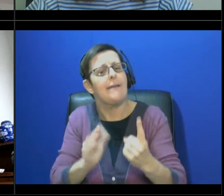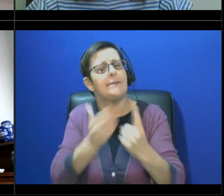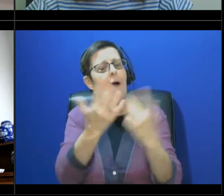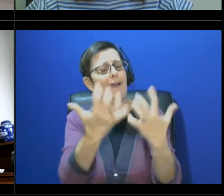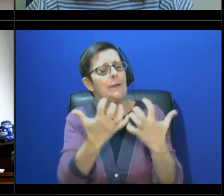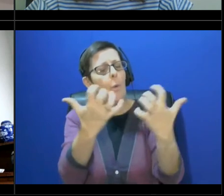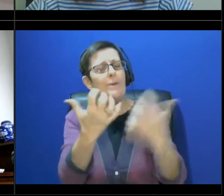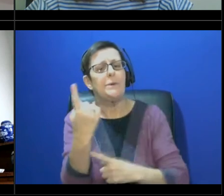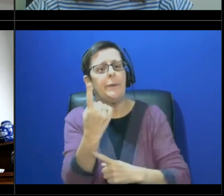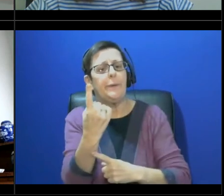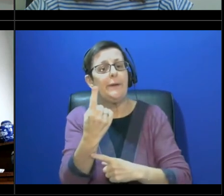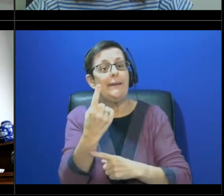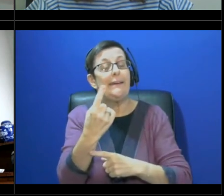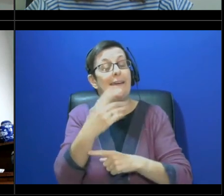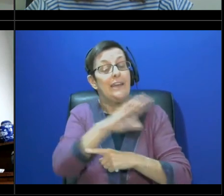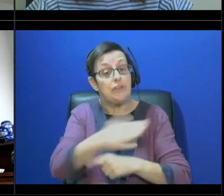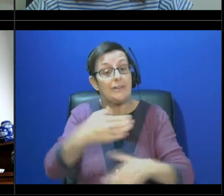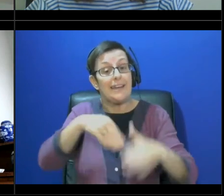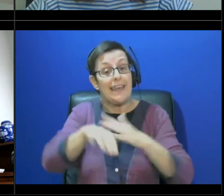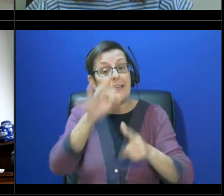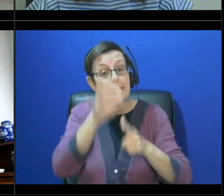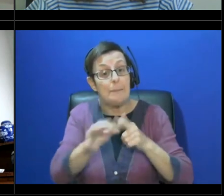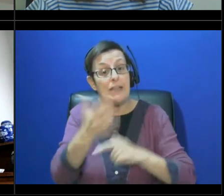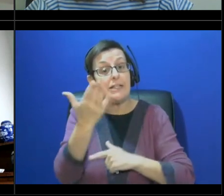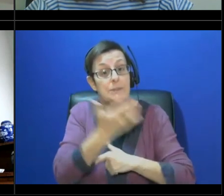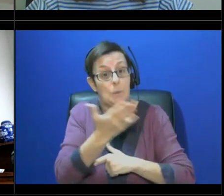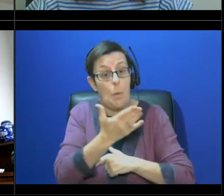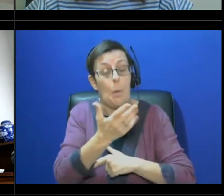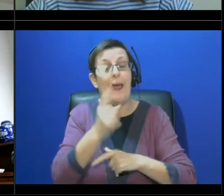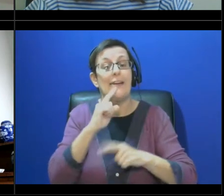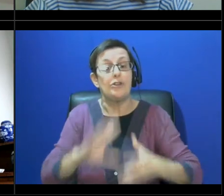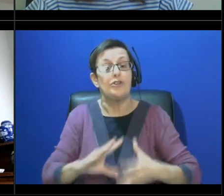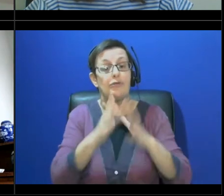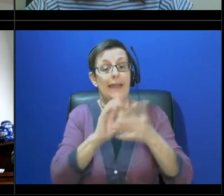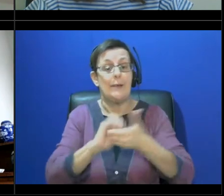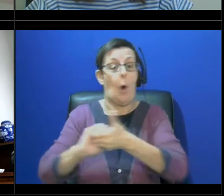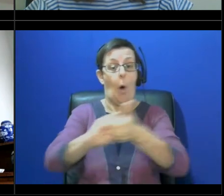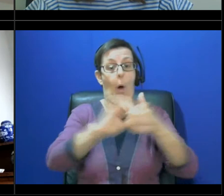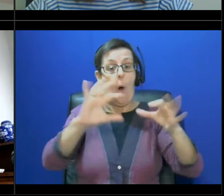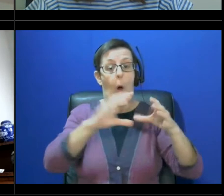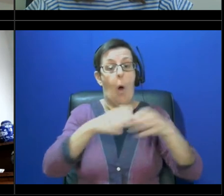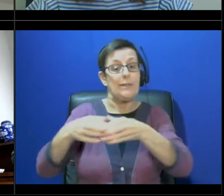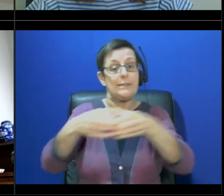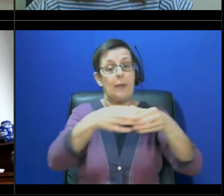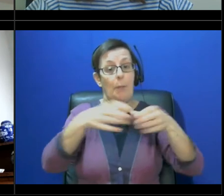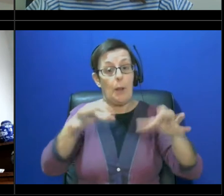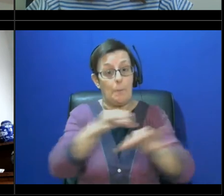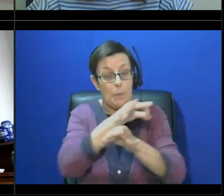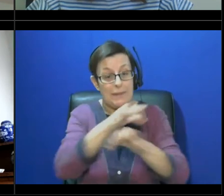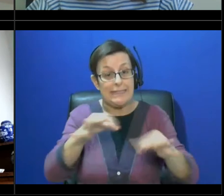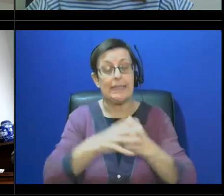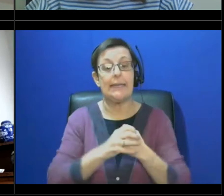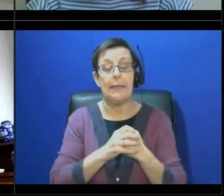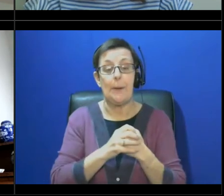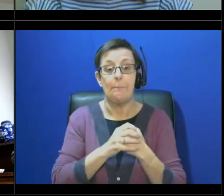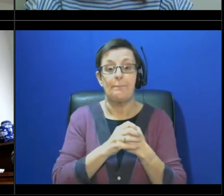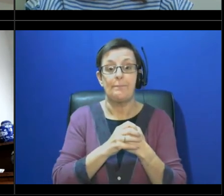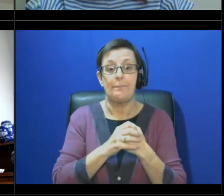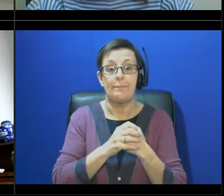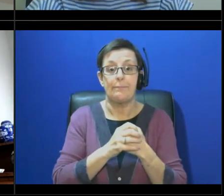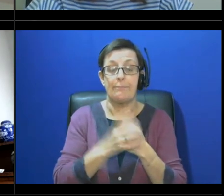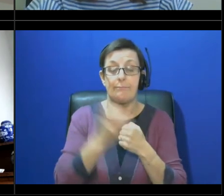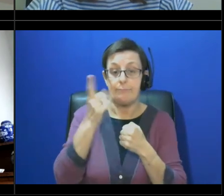and getting music making, and particularly ensemble music making, going in special schools using a range of adapted equipment. And